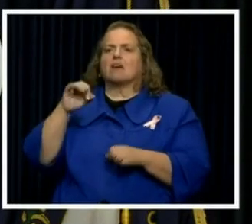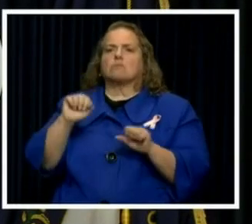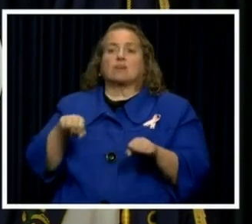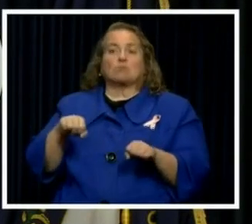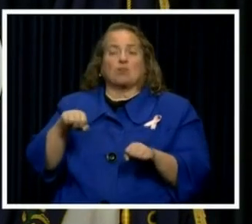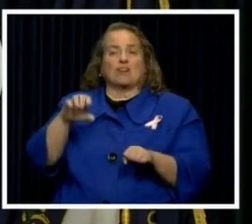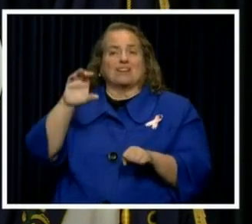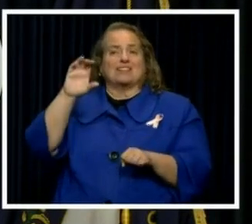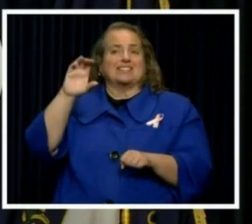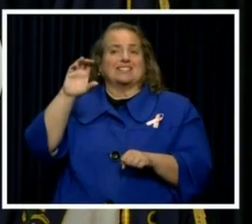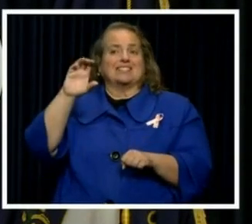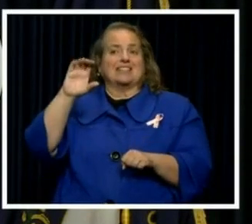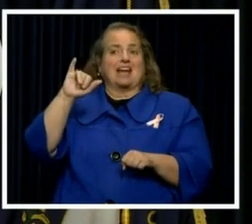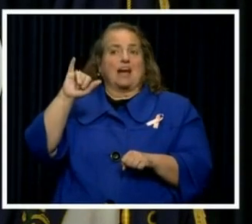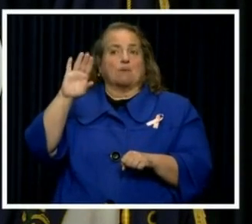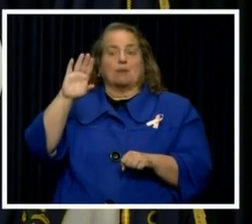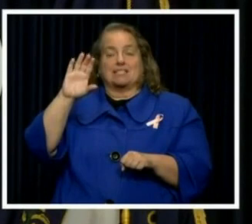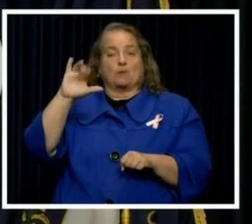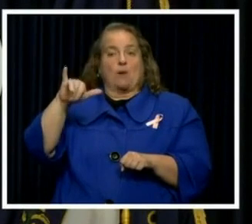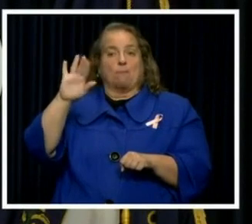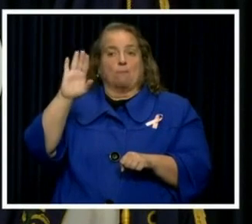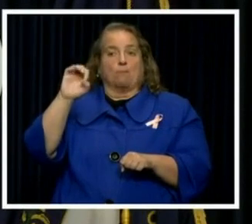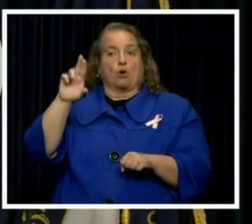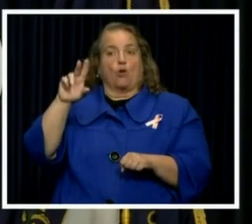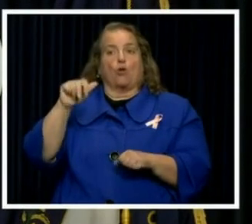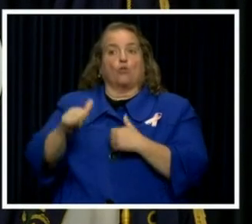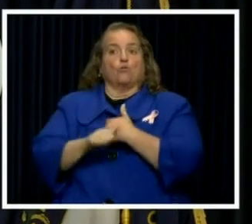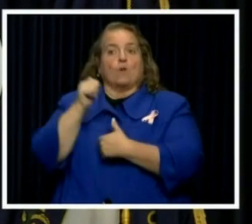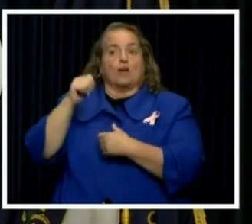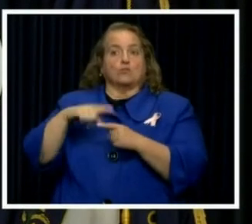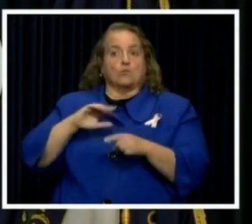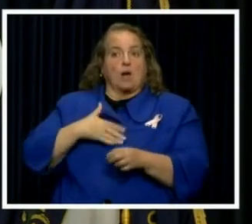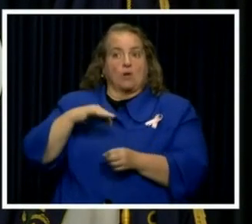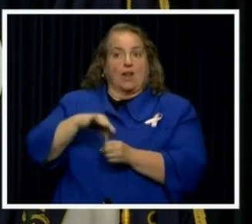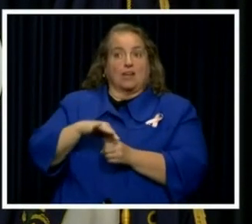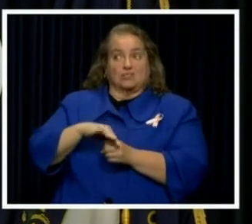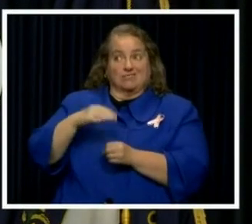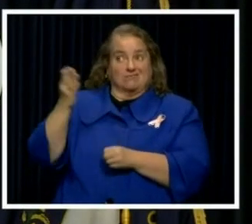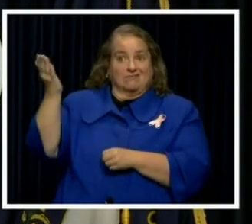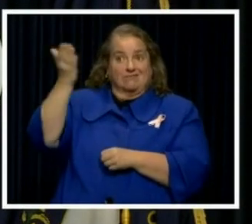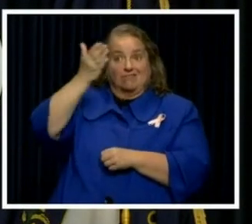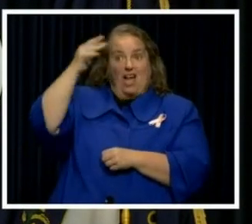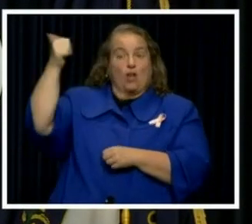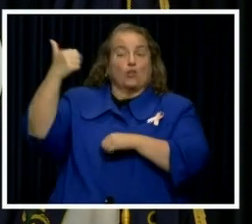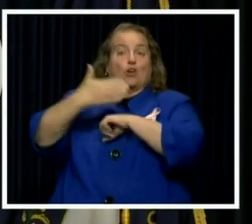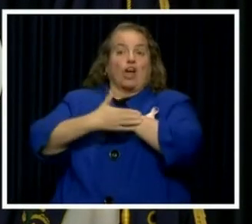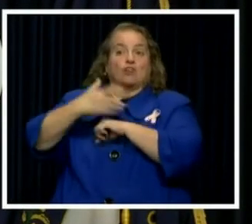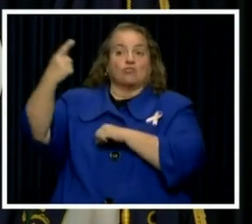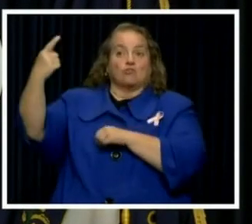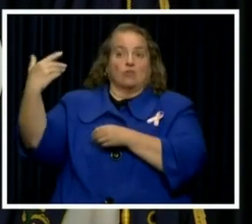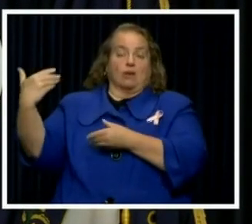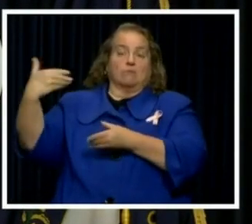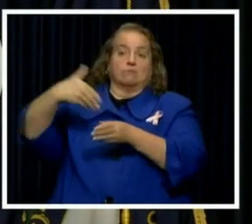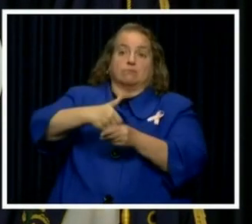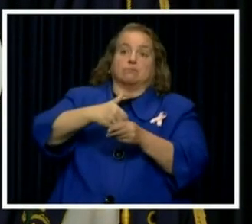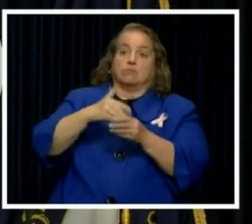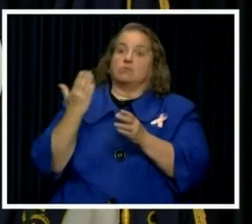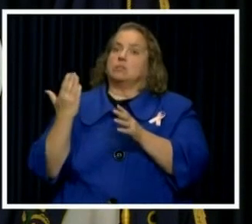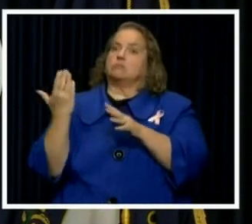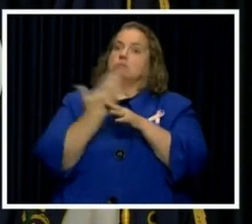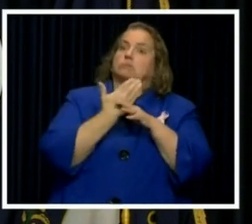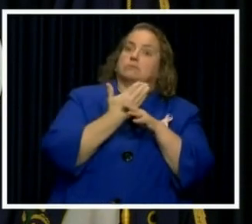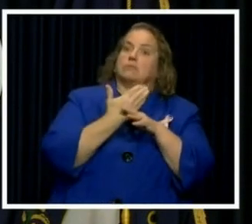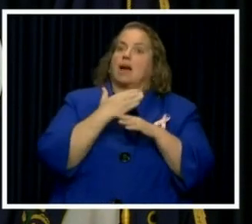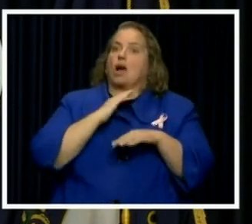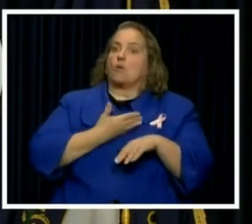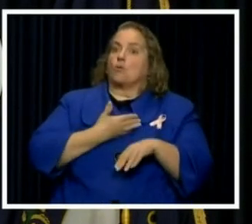threat to our election cycle. And in the National Guard, we've got what we refer to